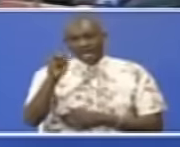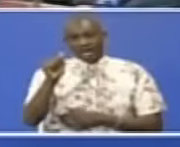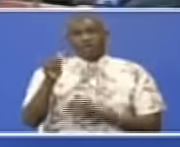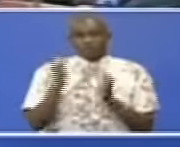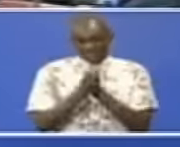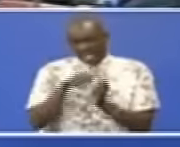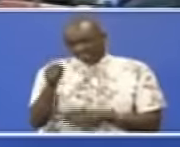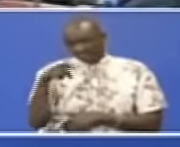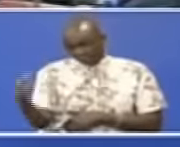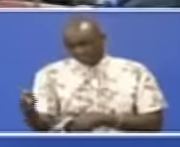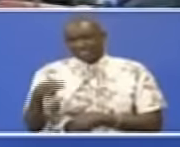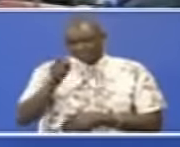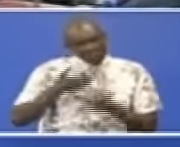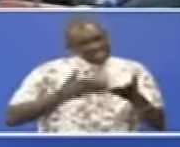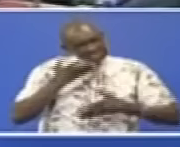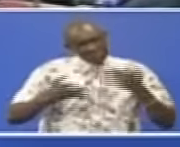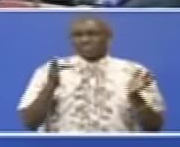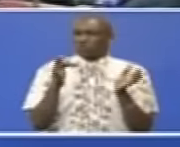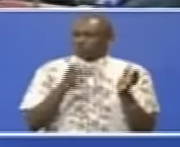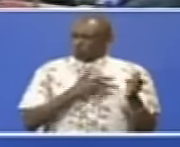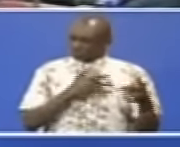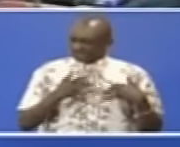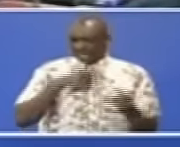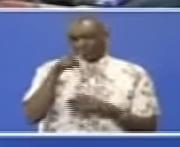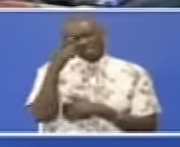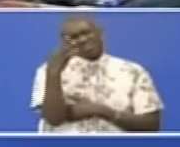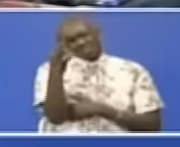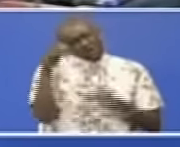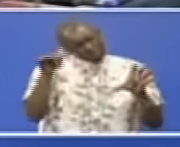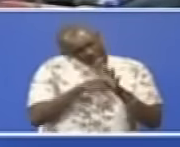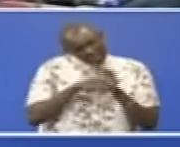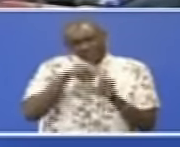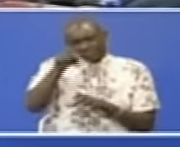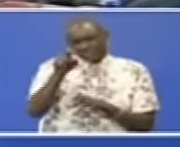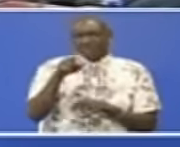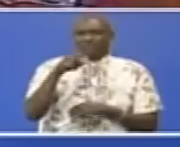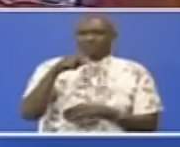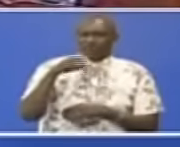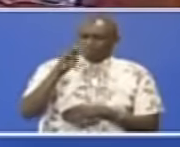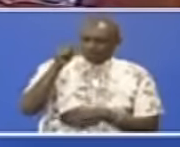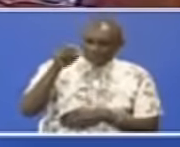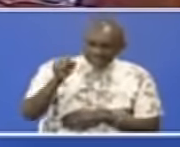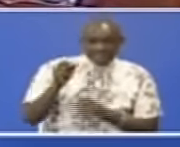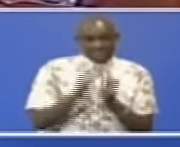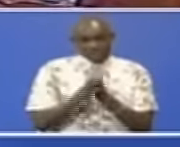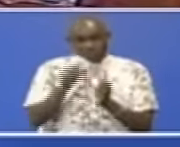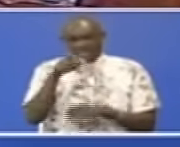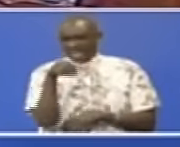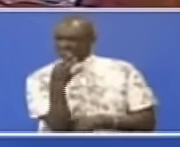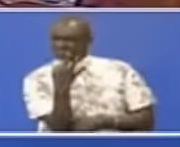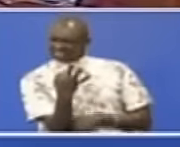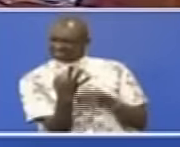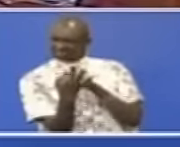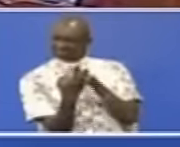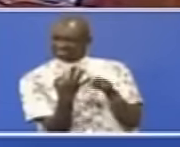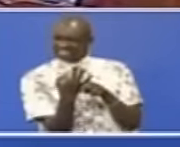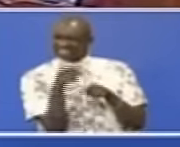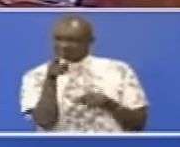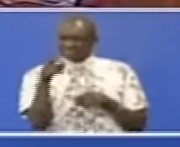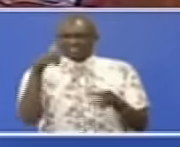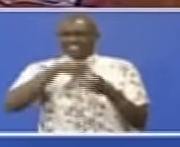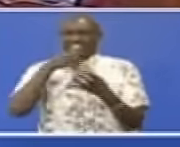Bonnie Khalwale expressed concern and questioned why three members of the special committee, Moses Kajwang, Professor John Lonyangapu and Stephen Sang, were